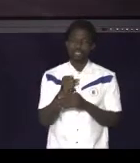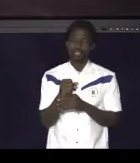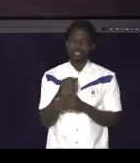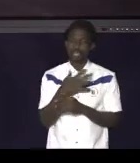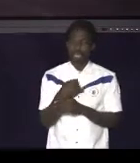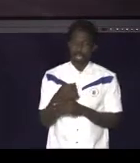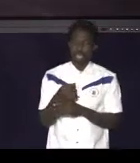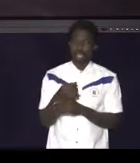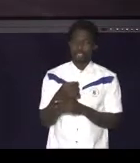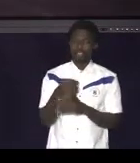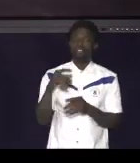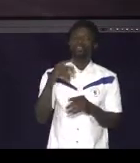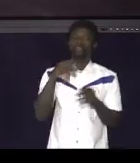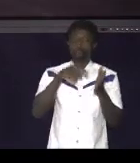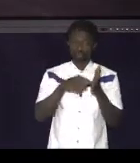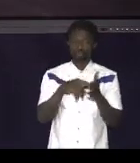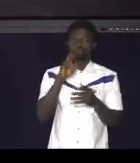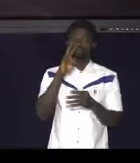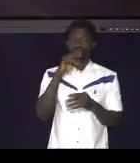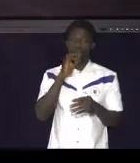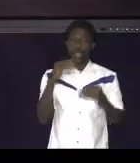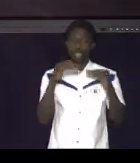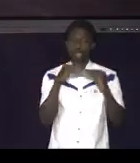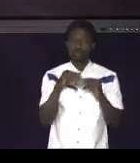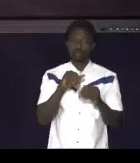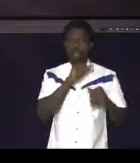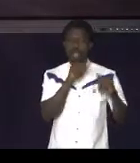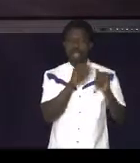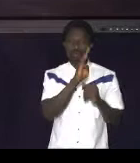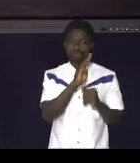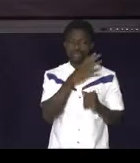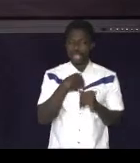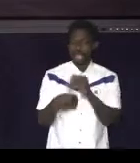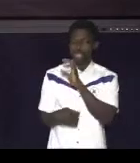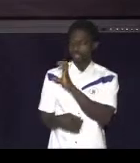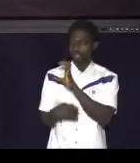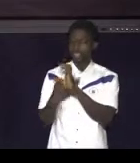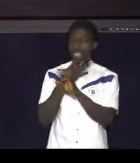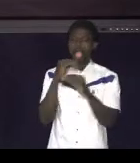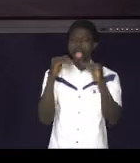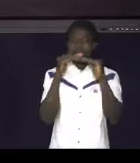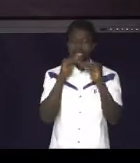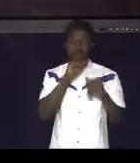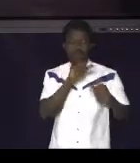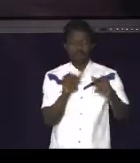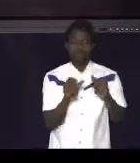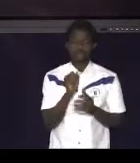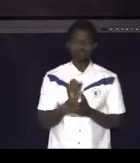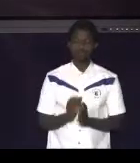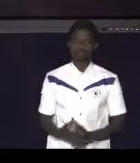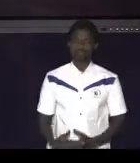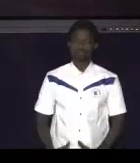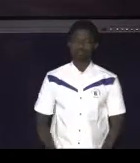also equal. So in this case, angle B and angle C are the equal angles.